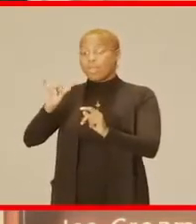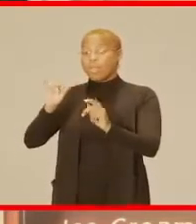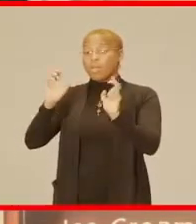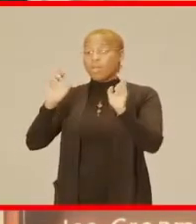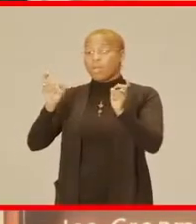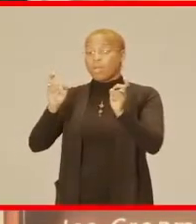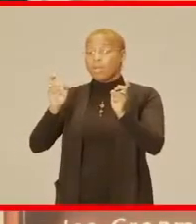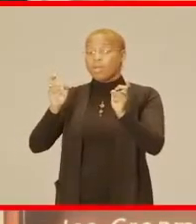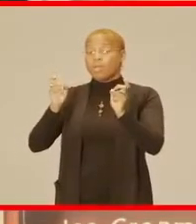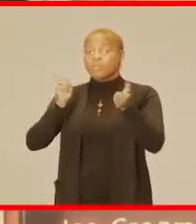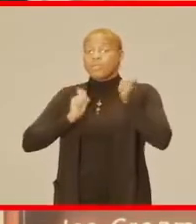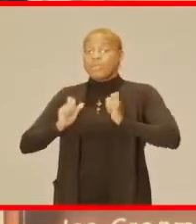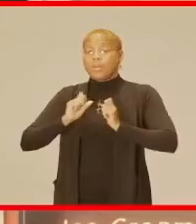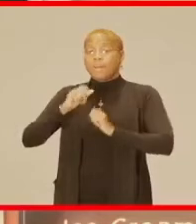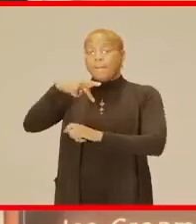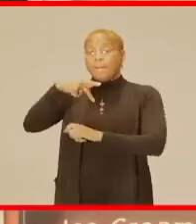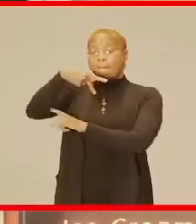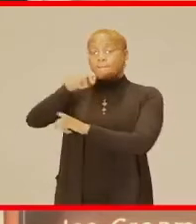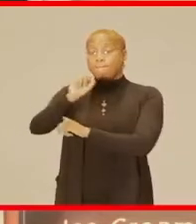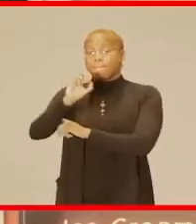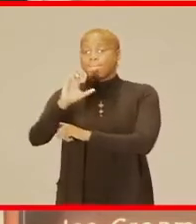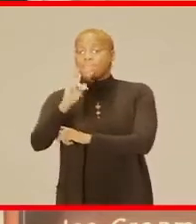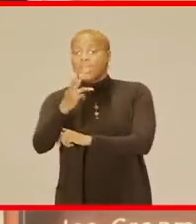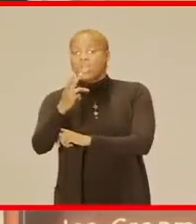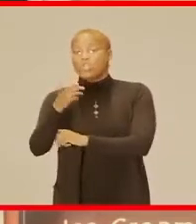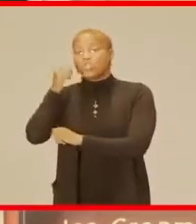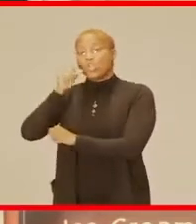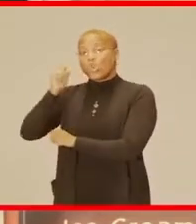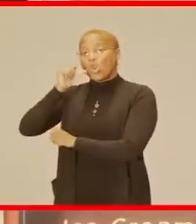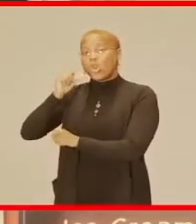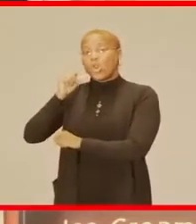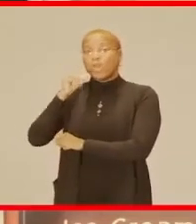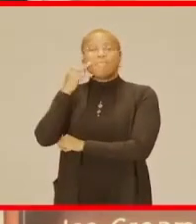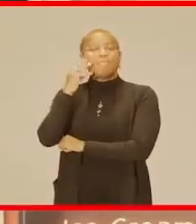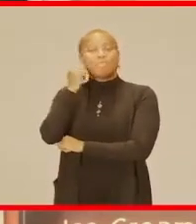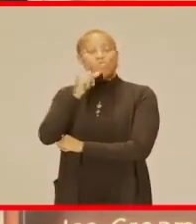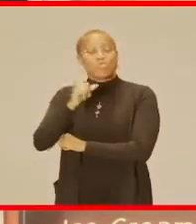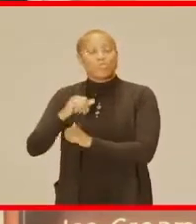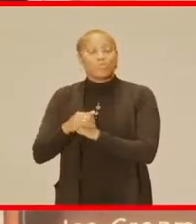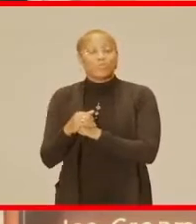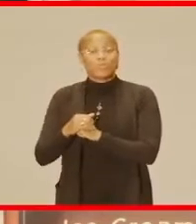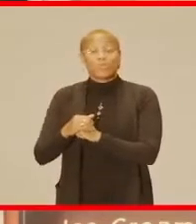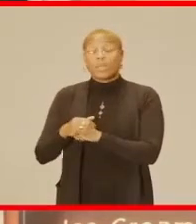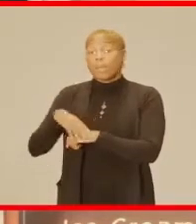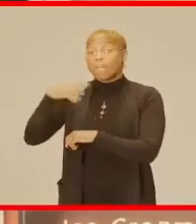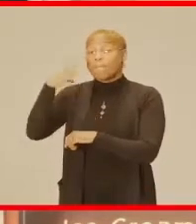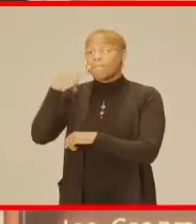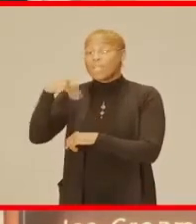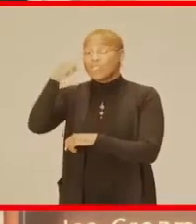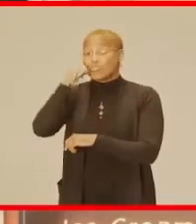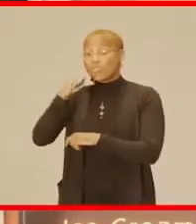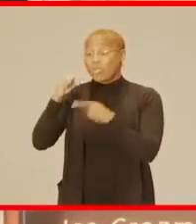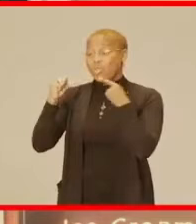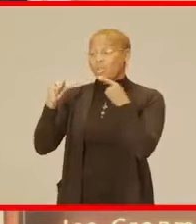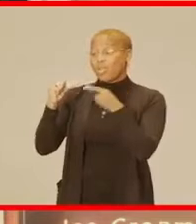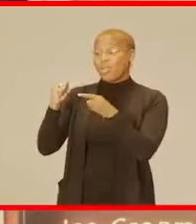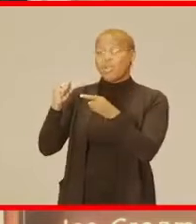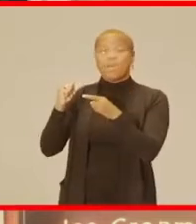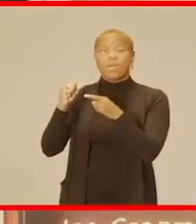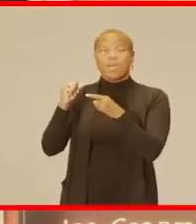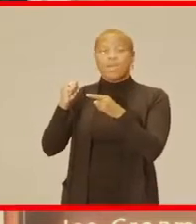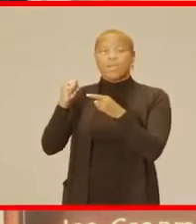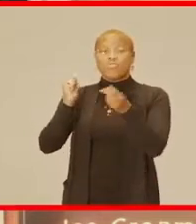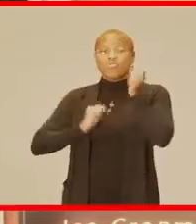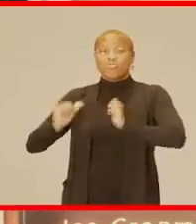Peach Girl. Anyone know about Peach Girl? Peach Girl is an anime